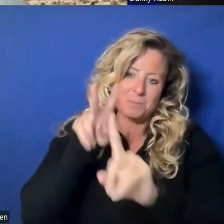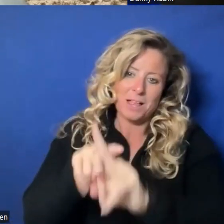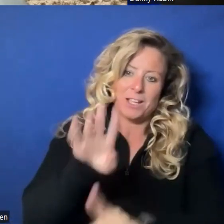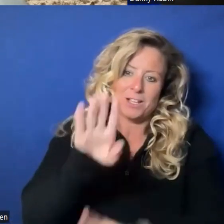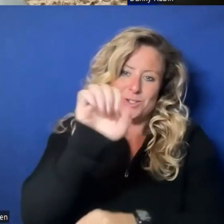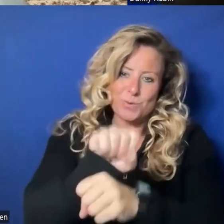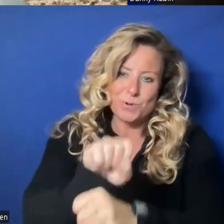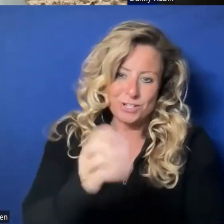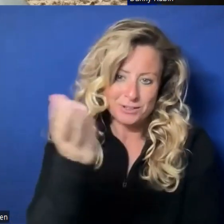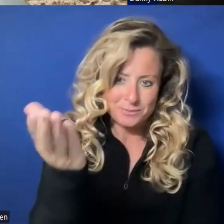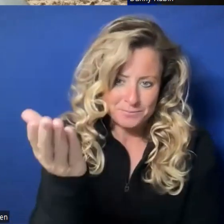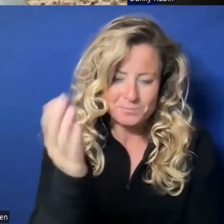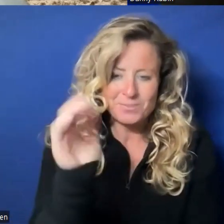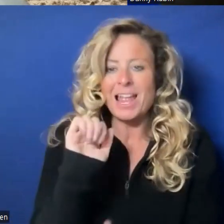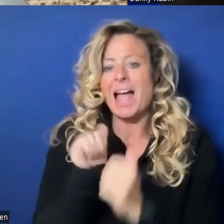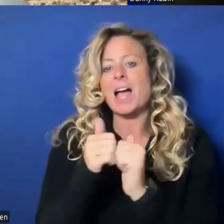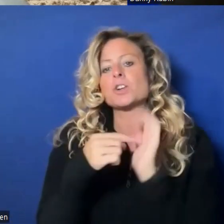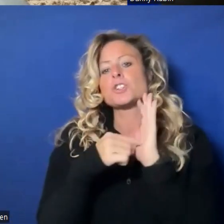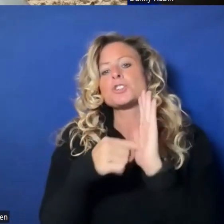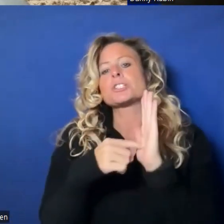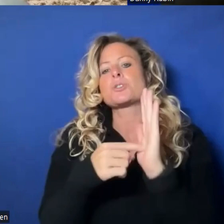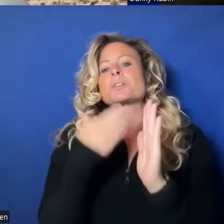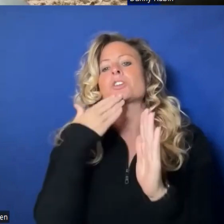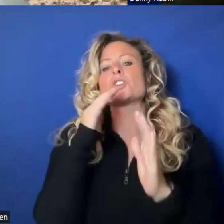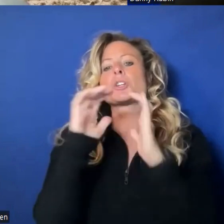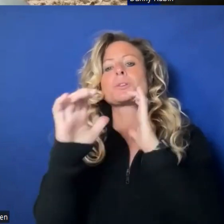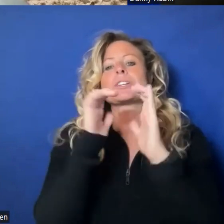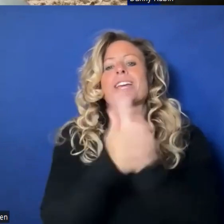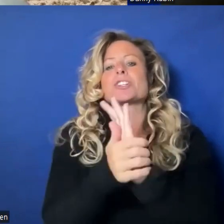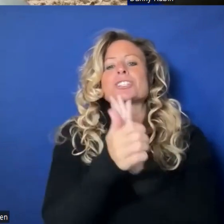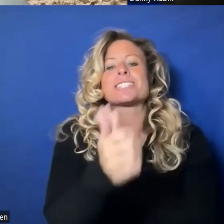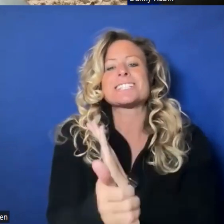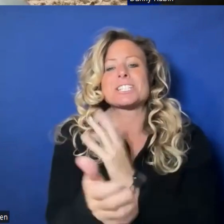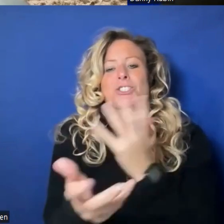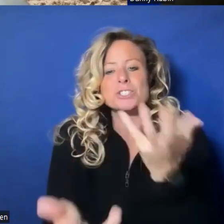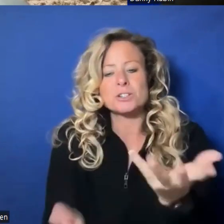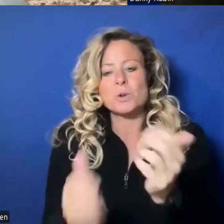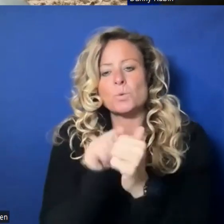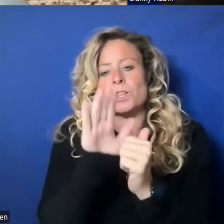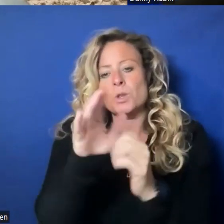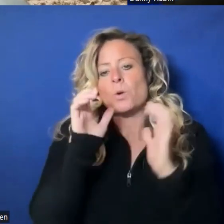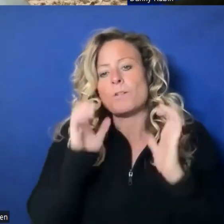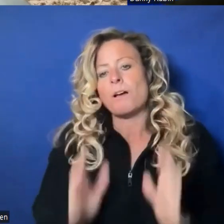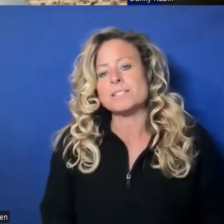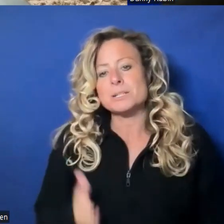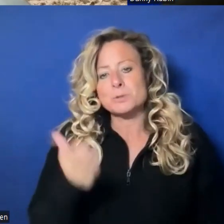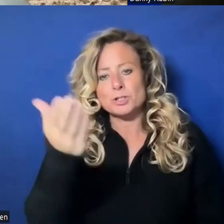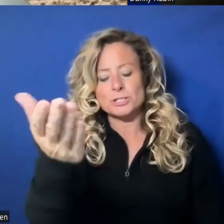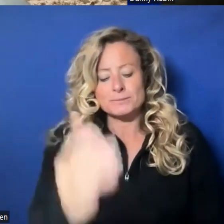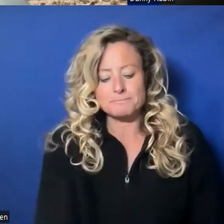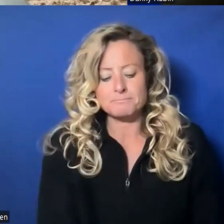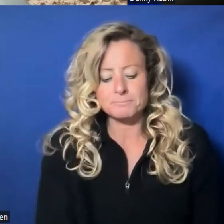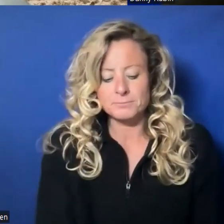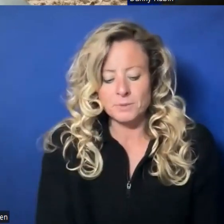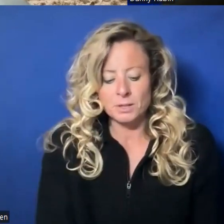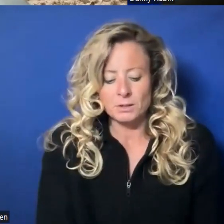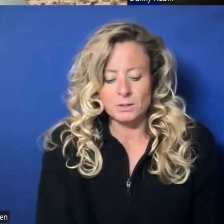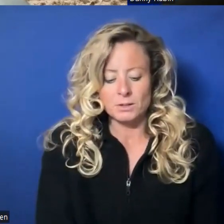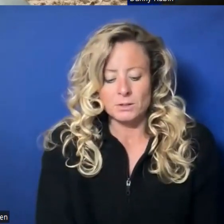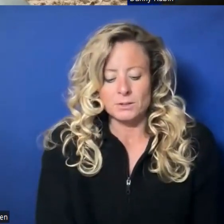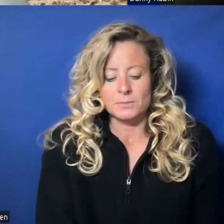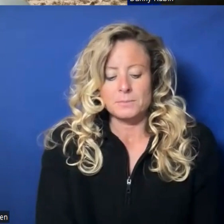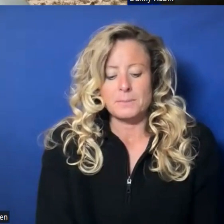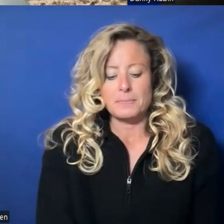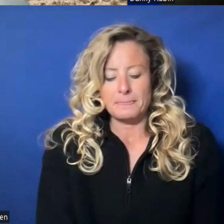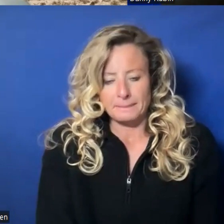work? How do you demonstrate good communication skills with your customers? Okay, so